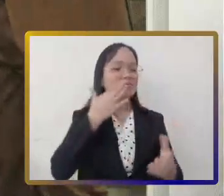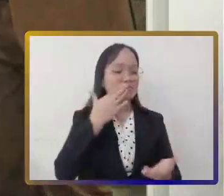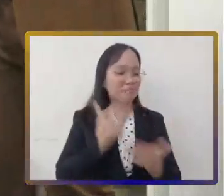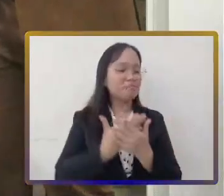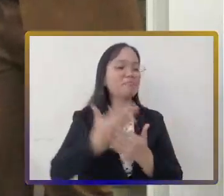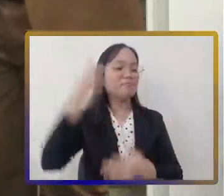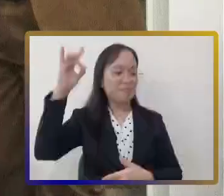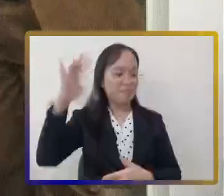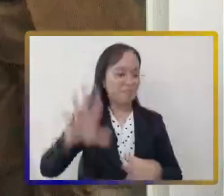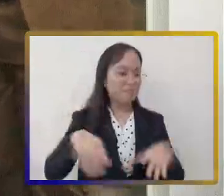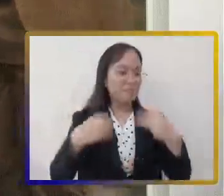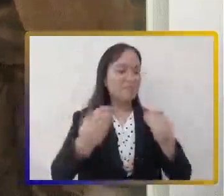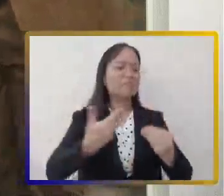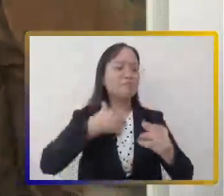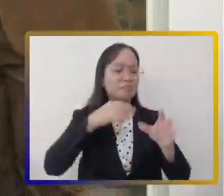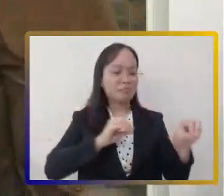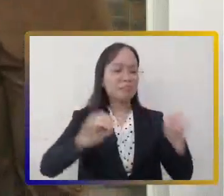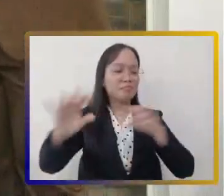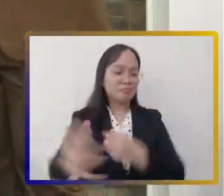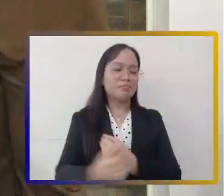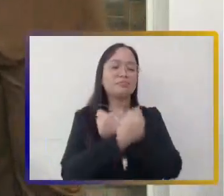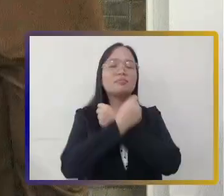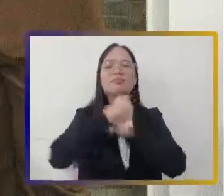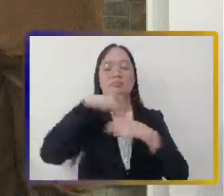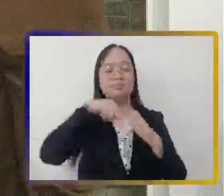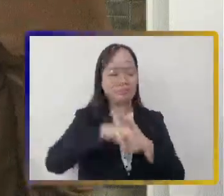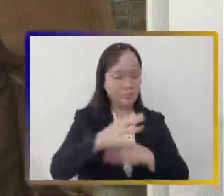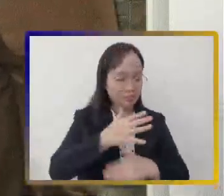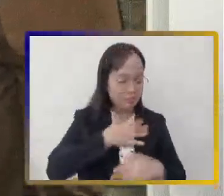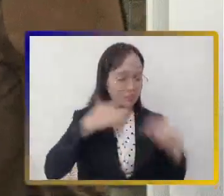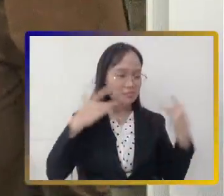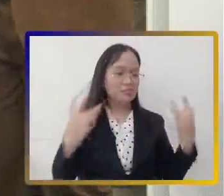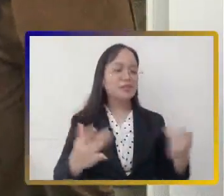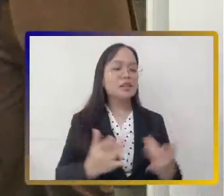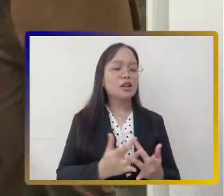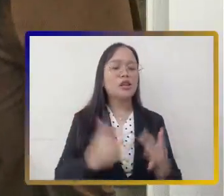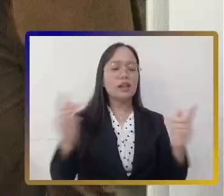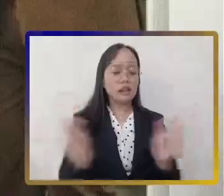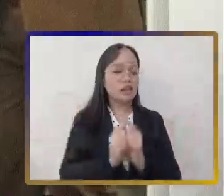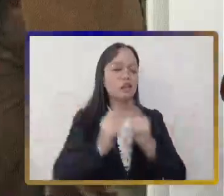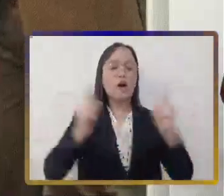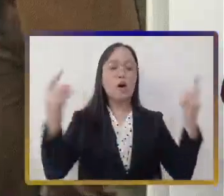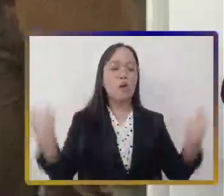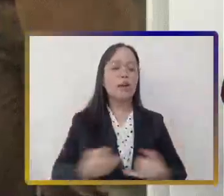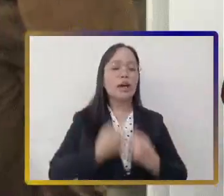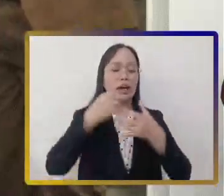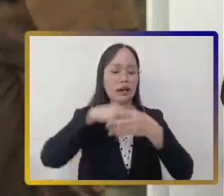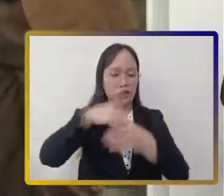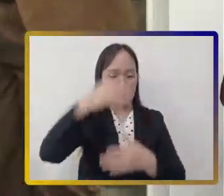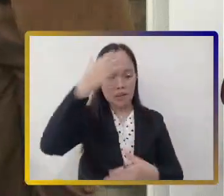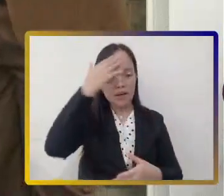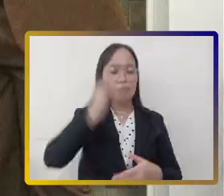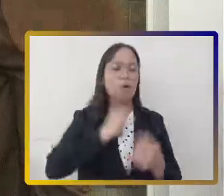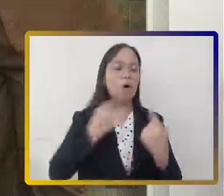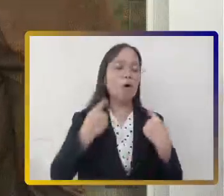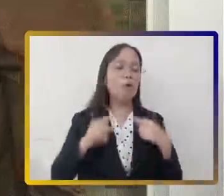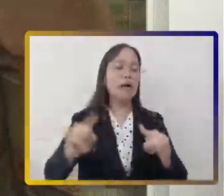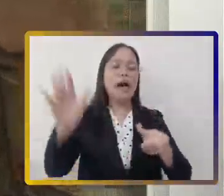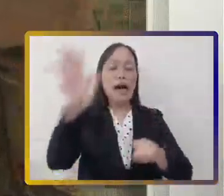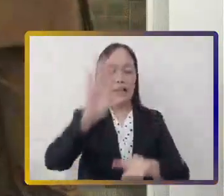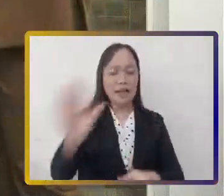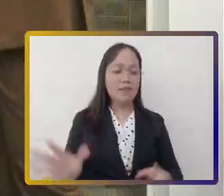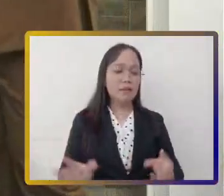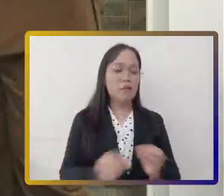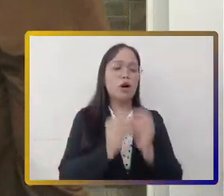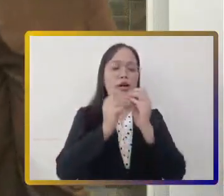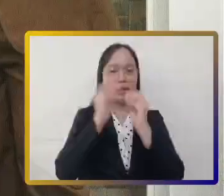grace he gave me, he placed his love down deep in my heart. This great joy in knowing with him I am going,